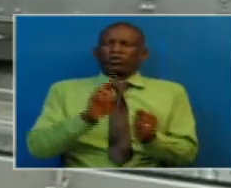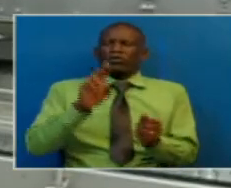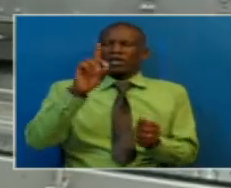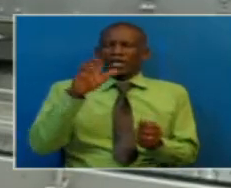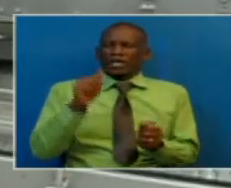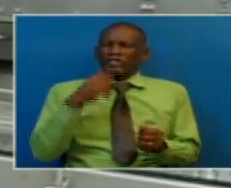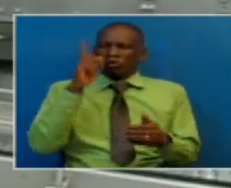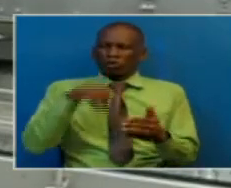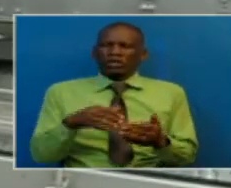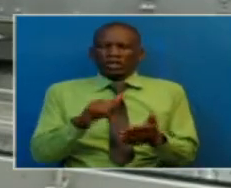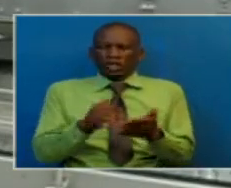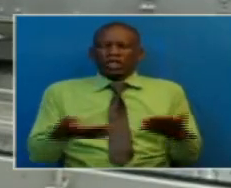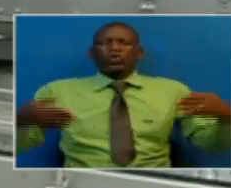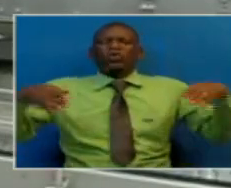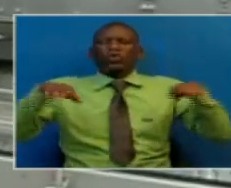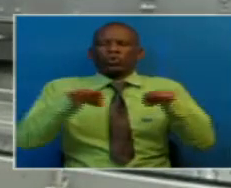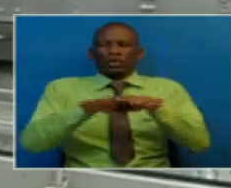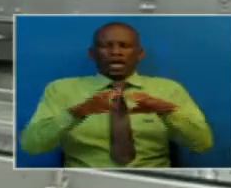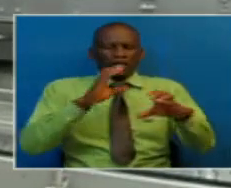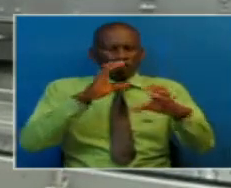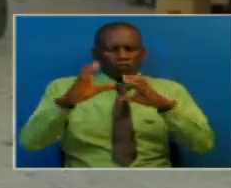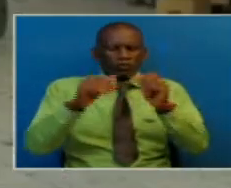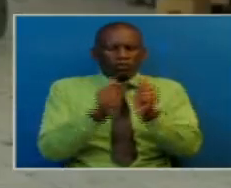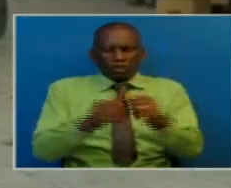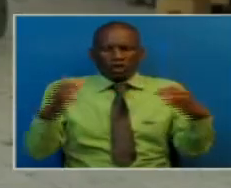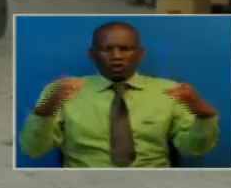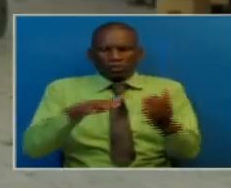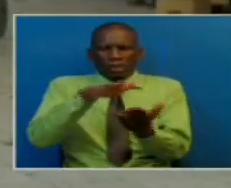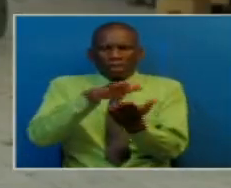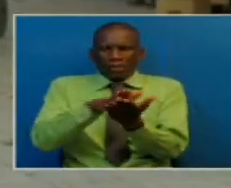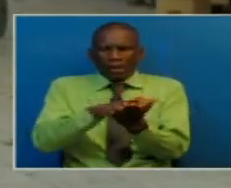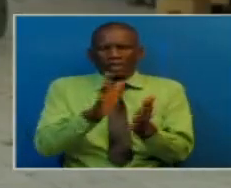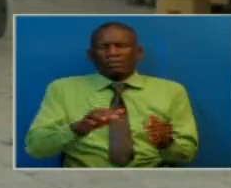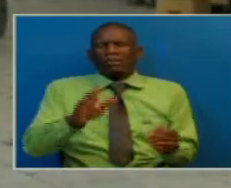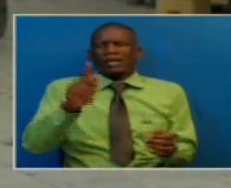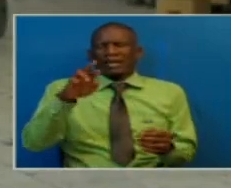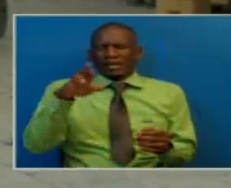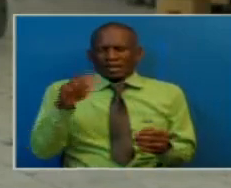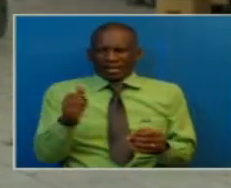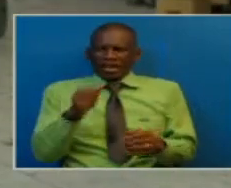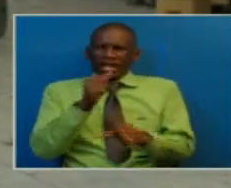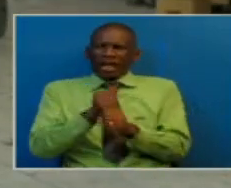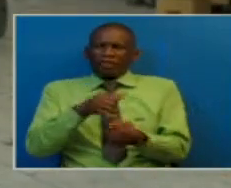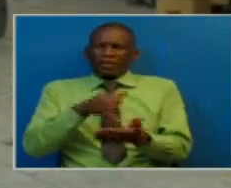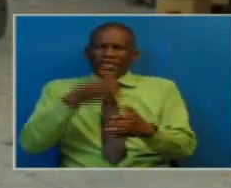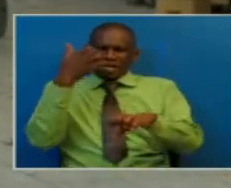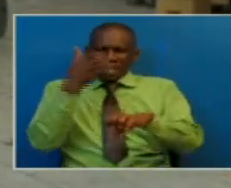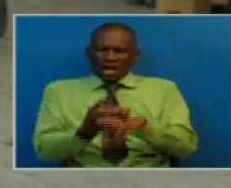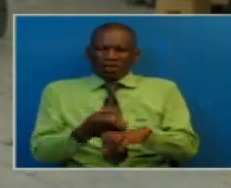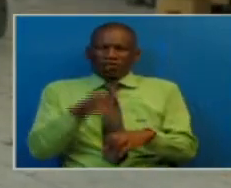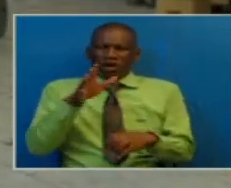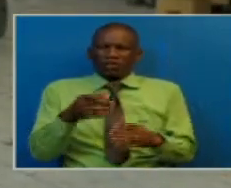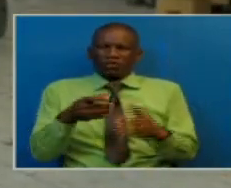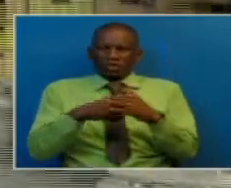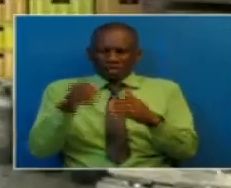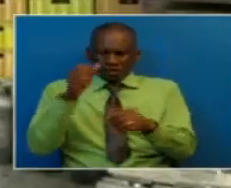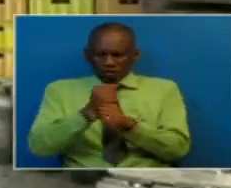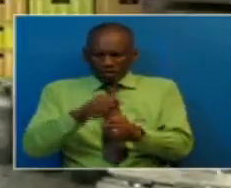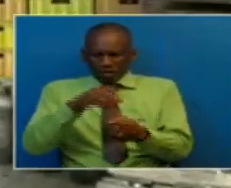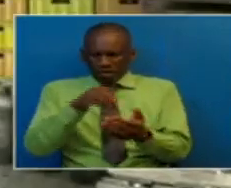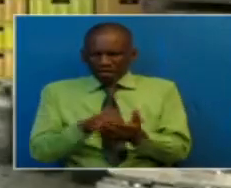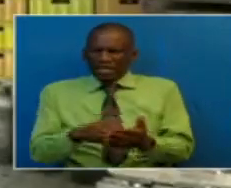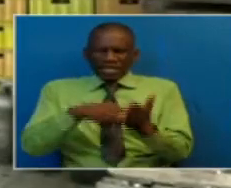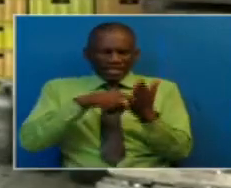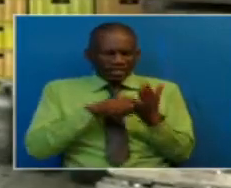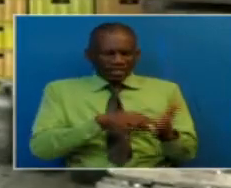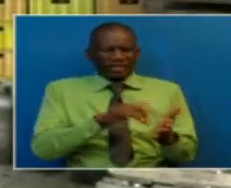that the erratic closures and communication with the company's bankers by KRA have made it difficult for her to resume operations. She